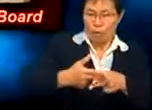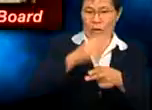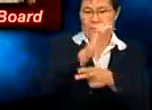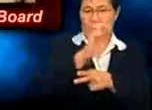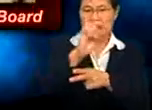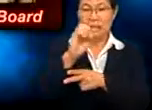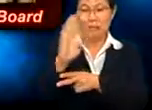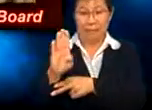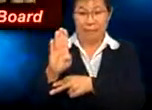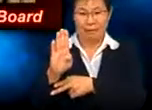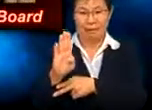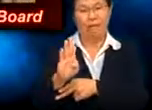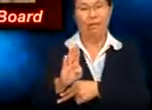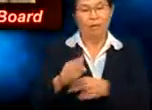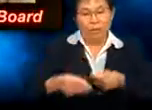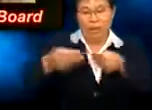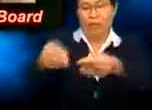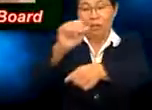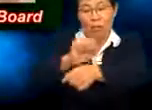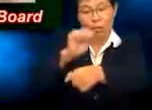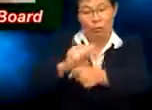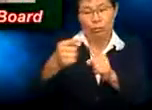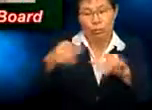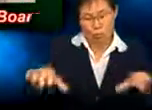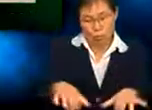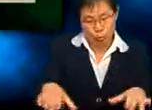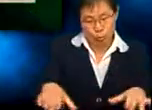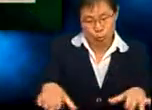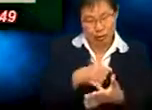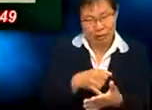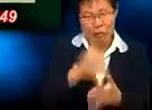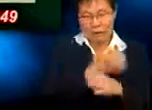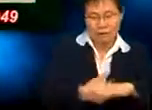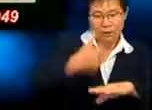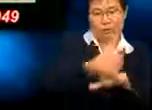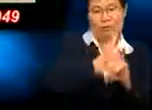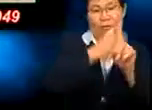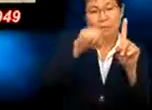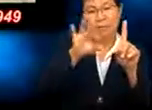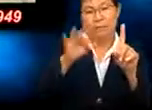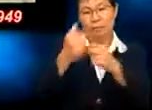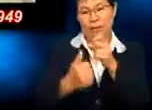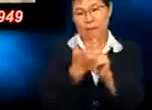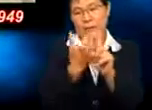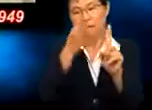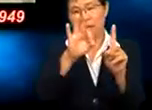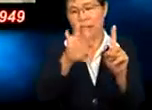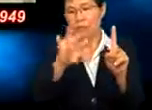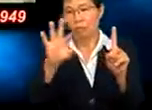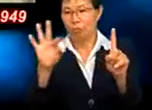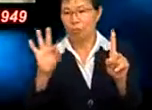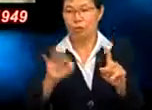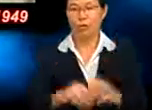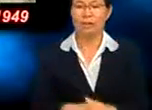the CEB, was given the job to do it. It was set up on the 1st of September